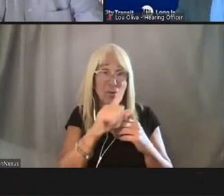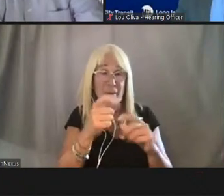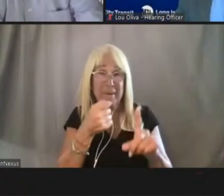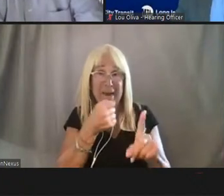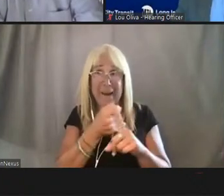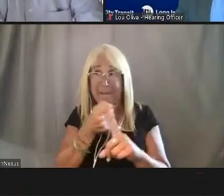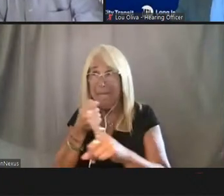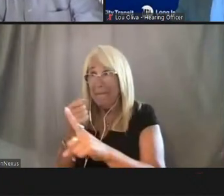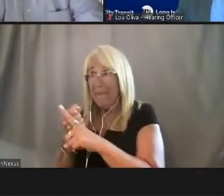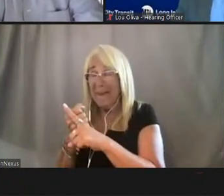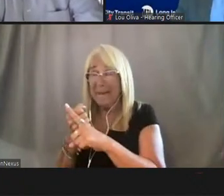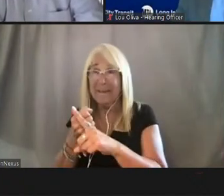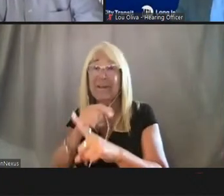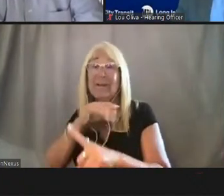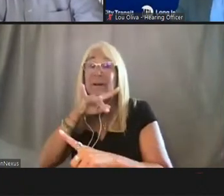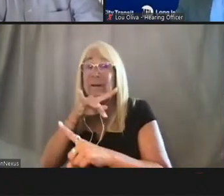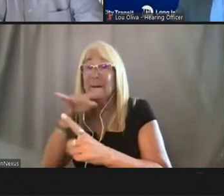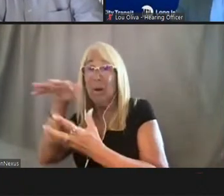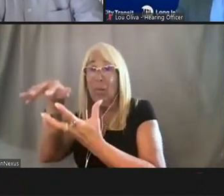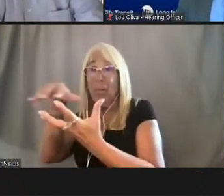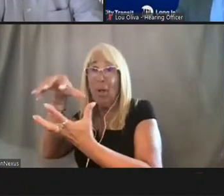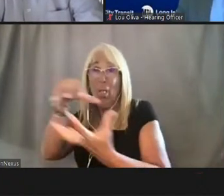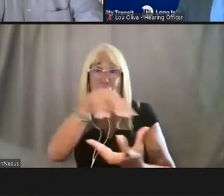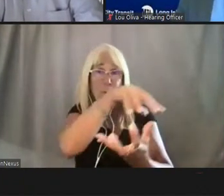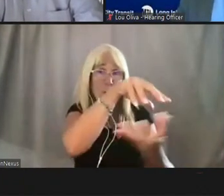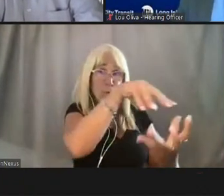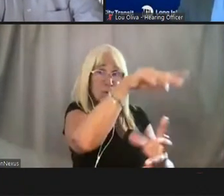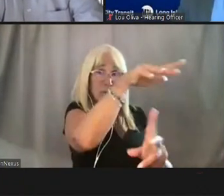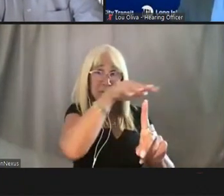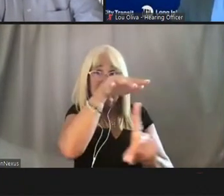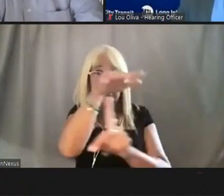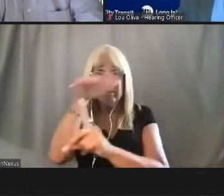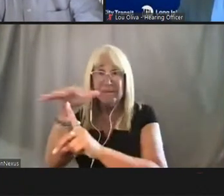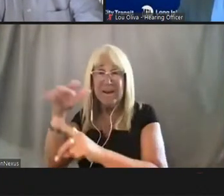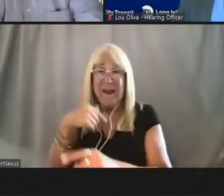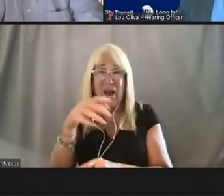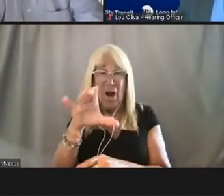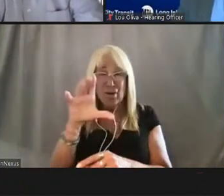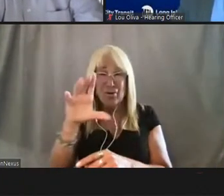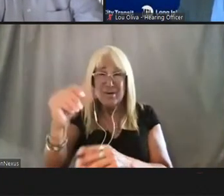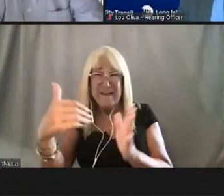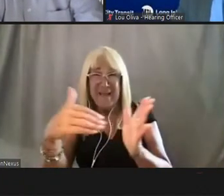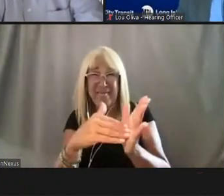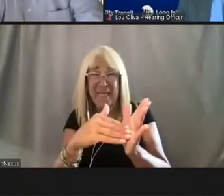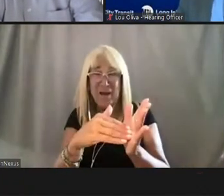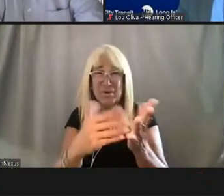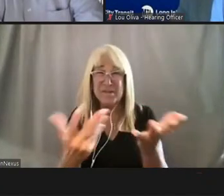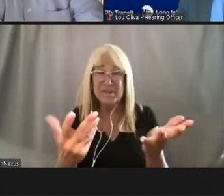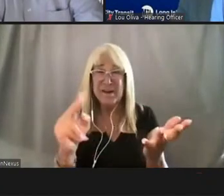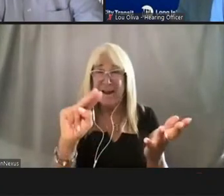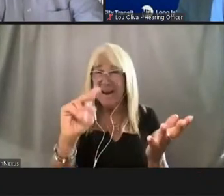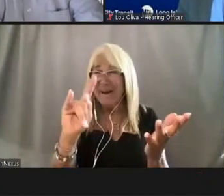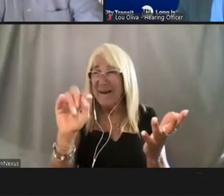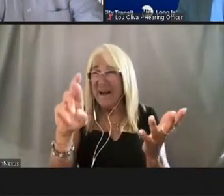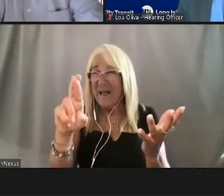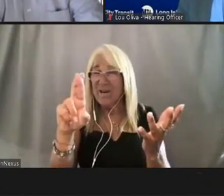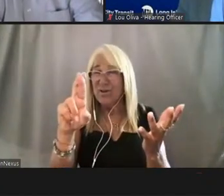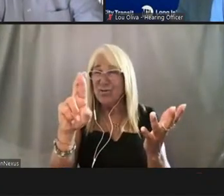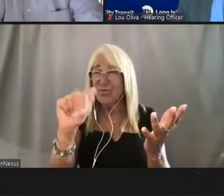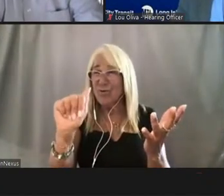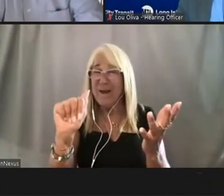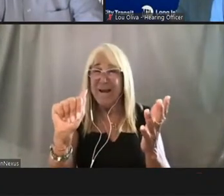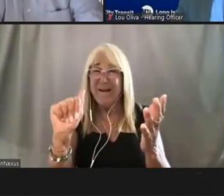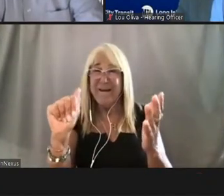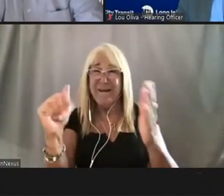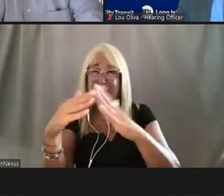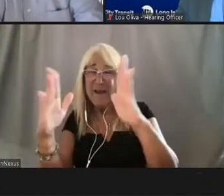this is uh this is an area that has a hundred and ten thousand units of nycha housing it's over overwhelmingly